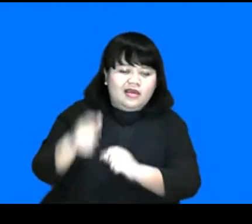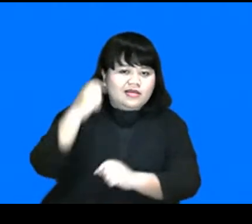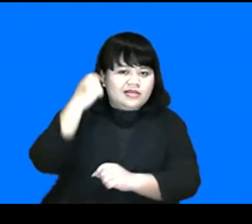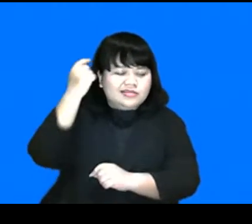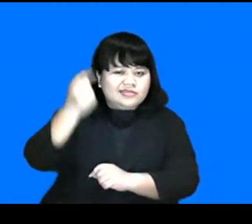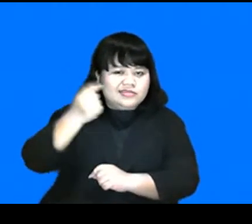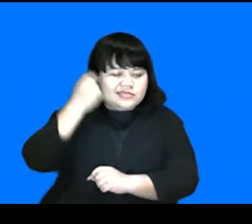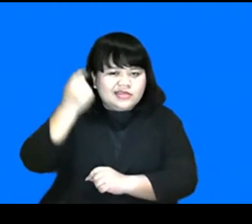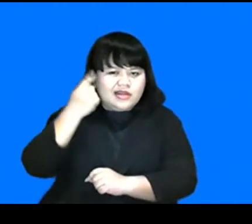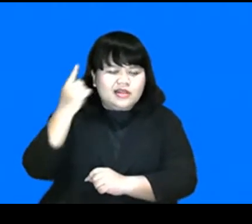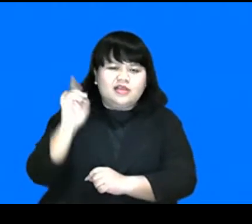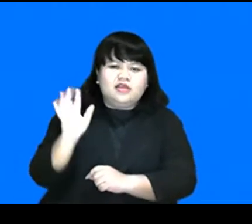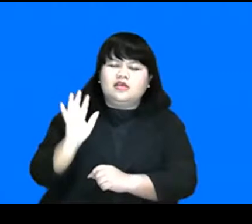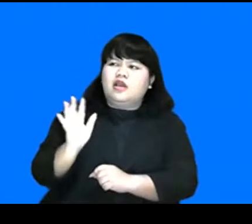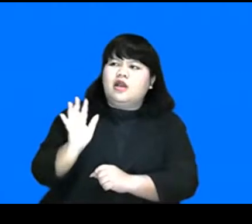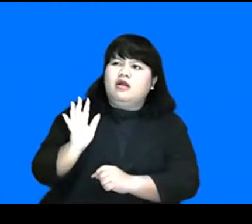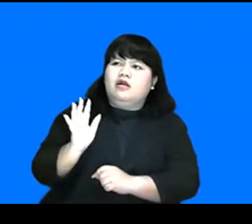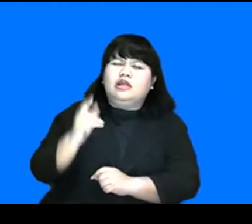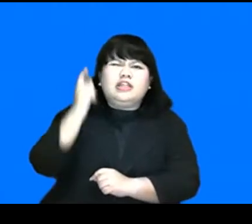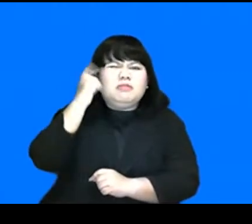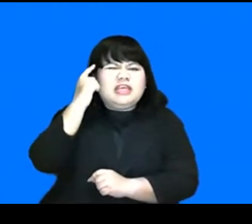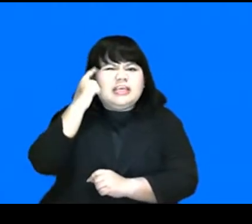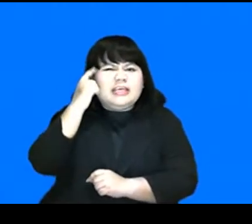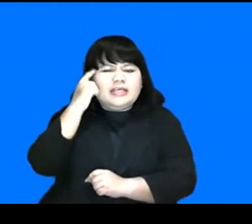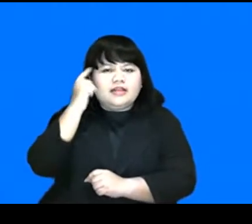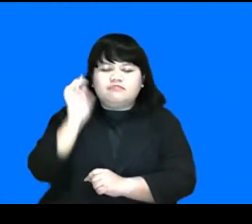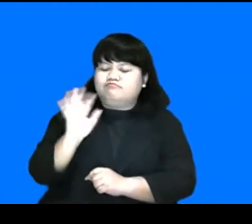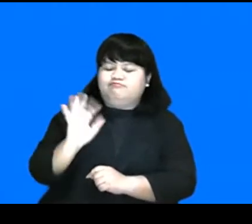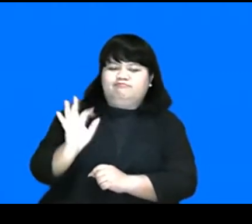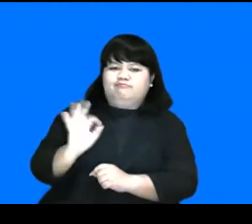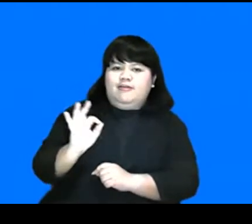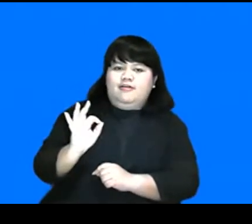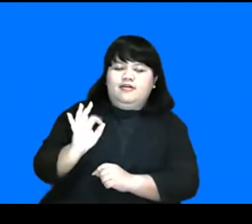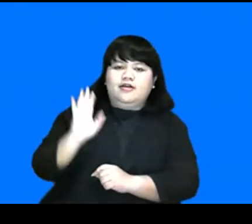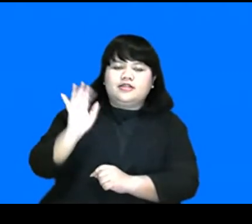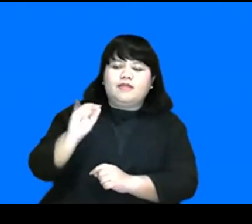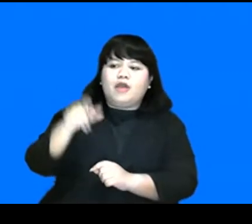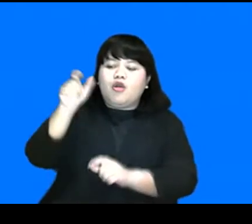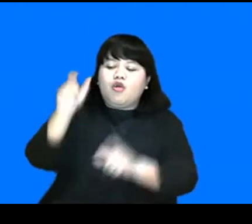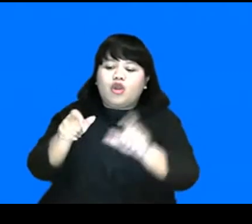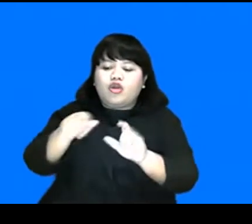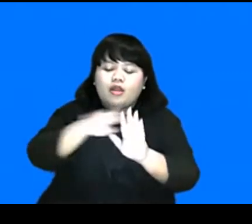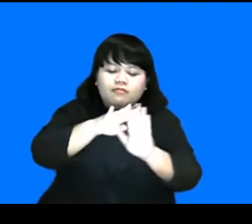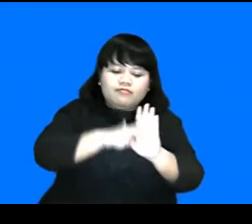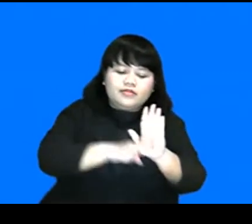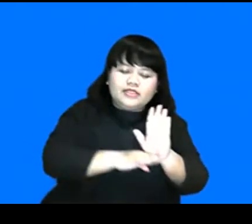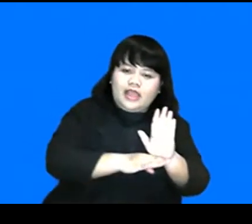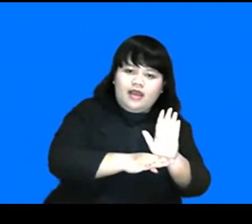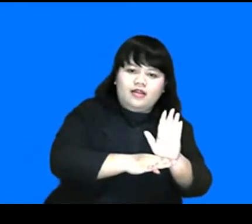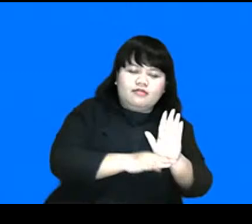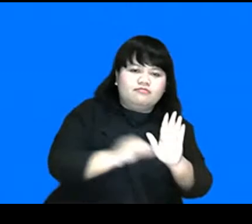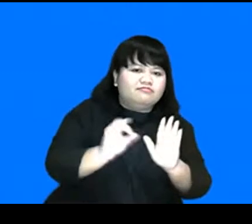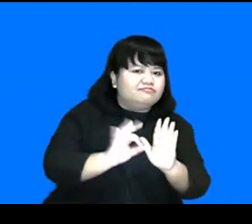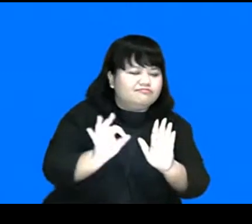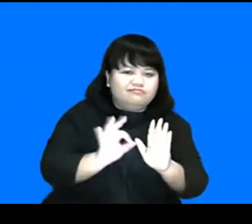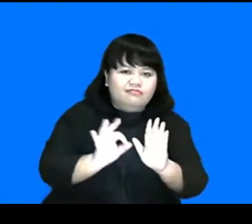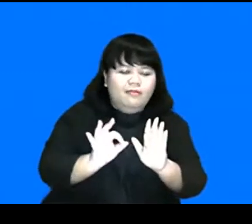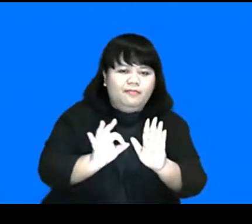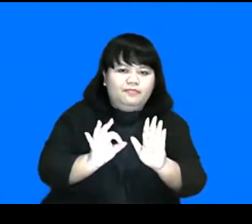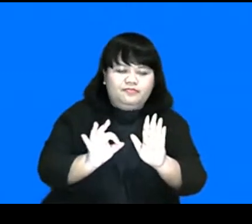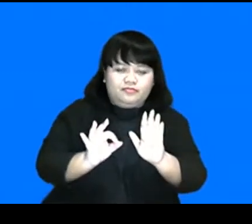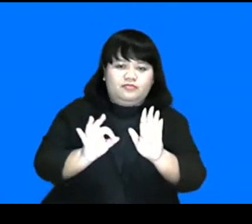tax? Okay, just let, you know, the individuals or, you know, market actors, you know,